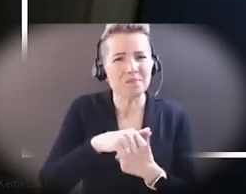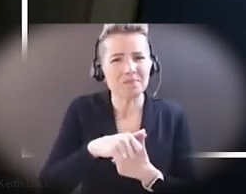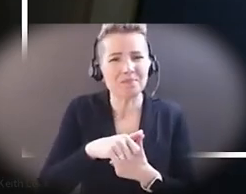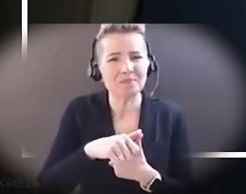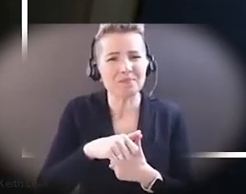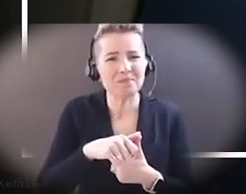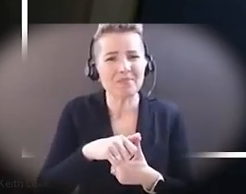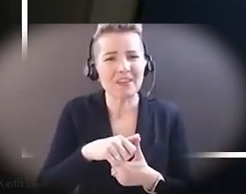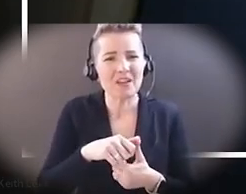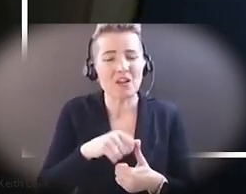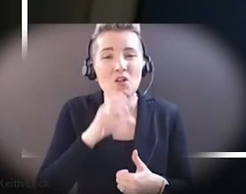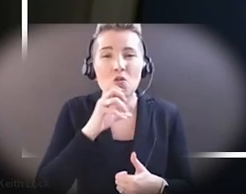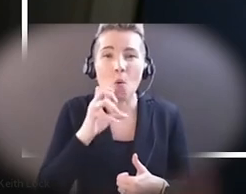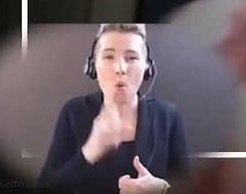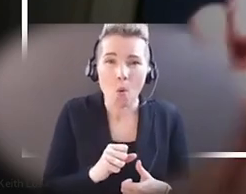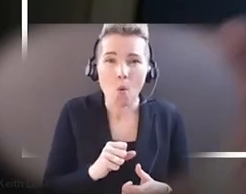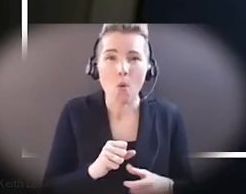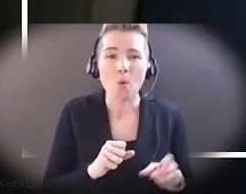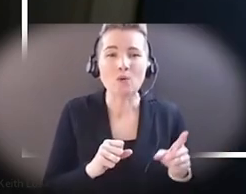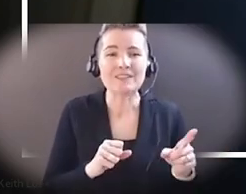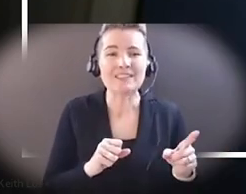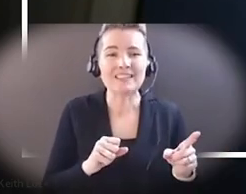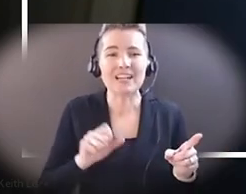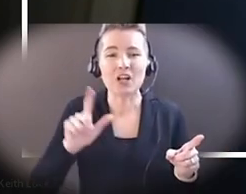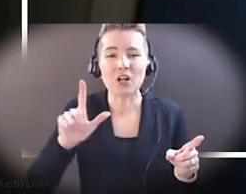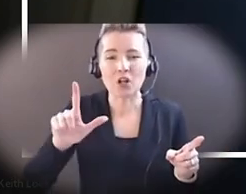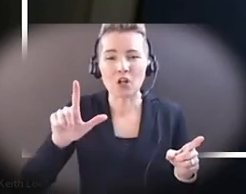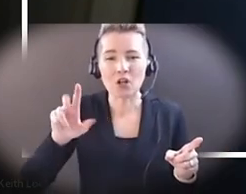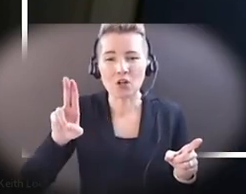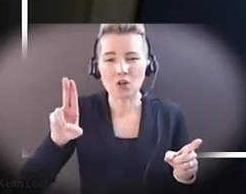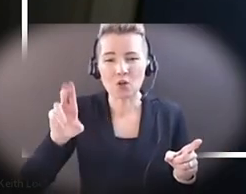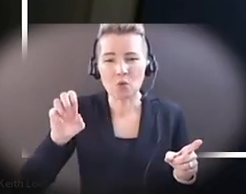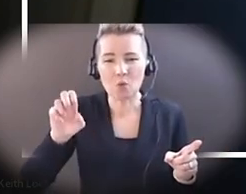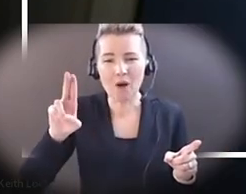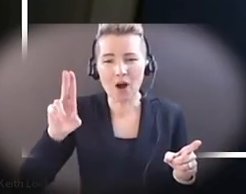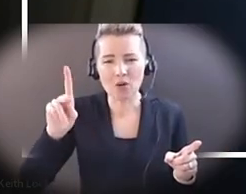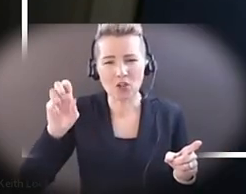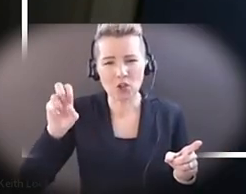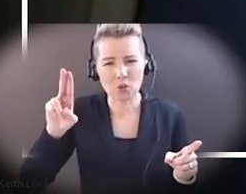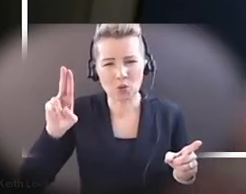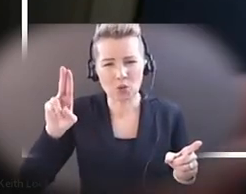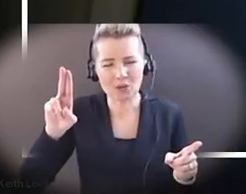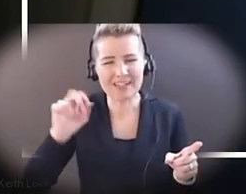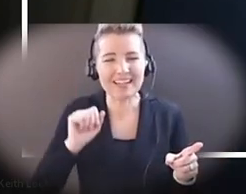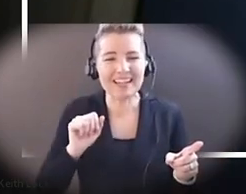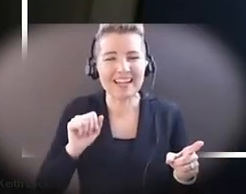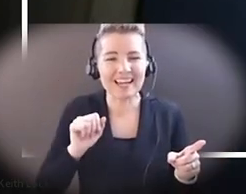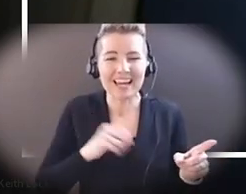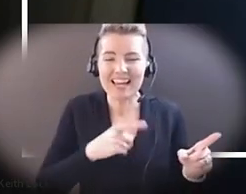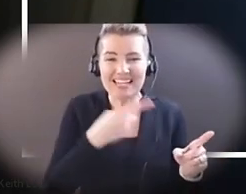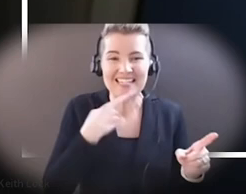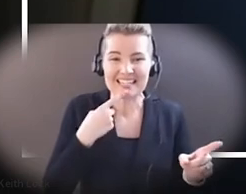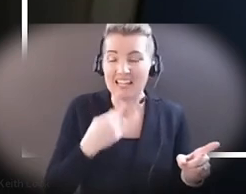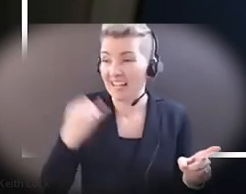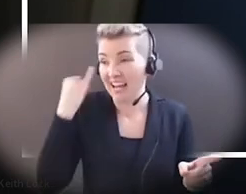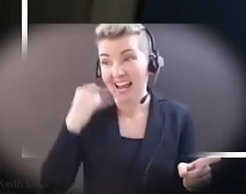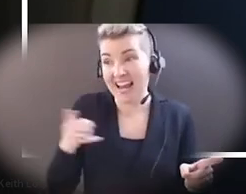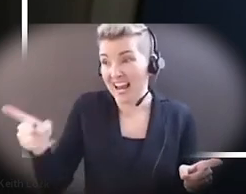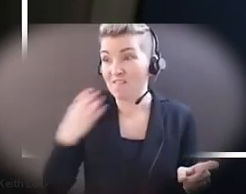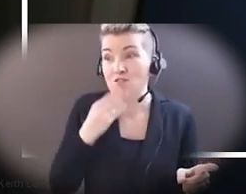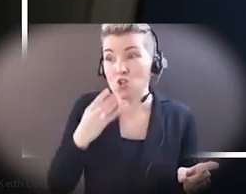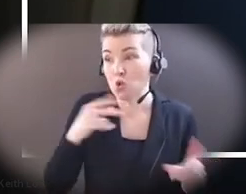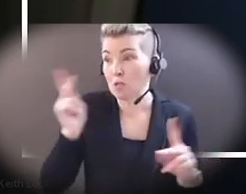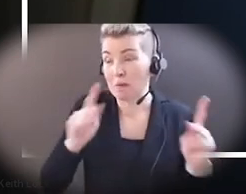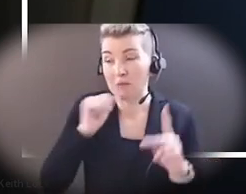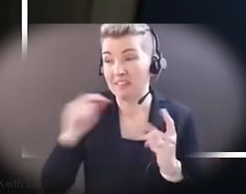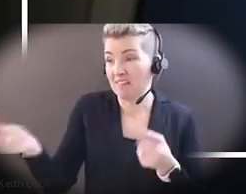old Chinese, the Lo Wa Kyu, they would say, oh, if it wasn't for the Jews, I would have starved to death. Like, if